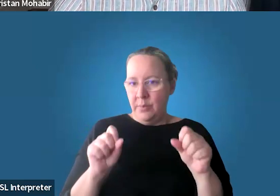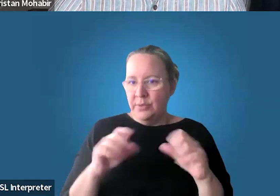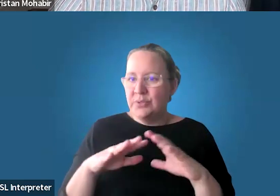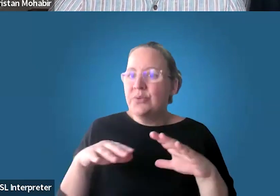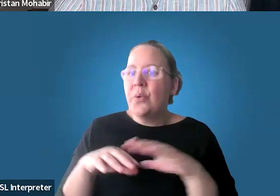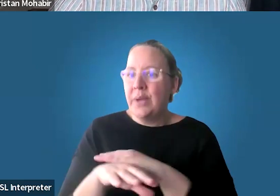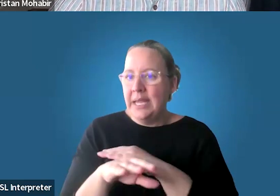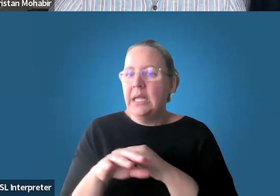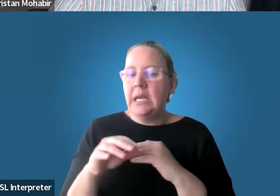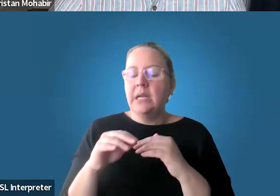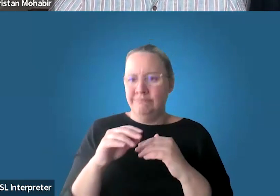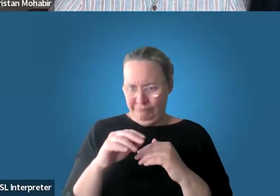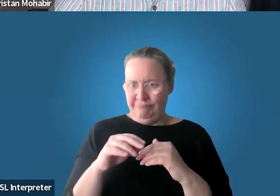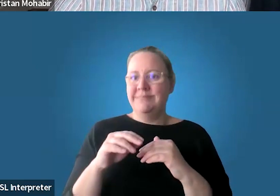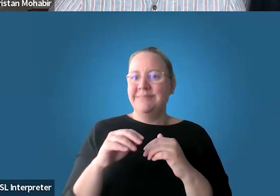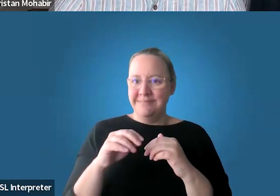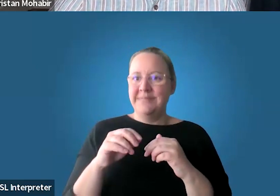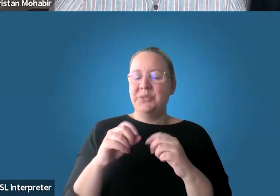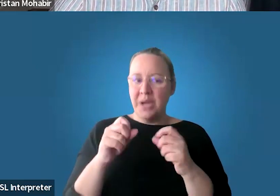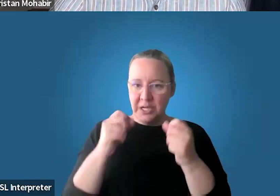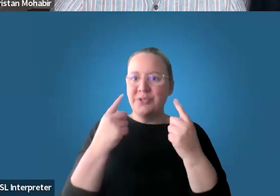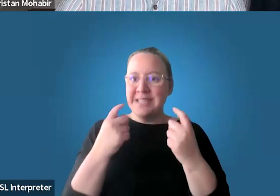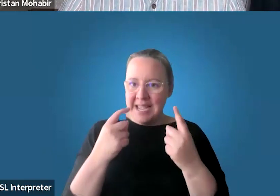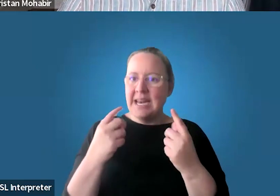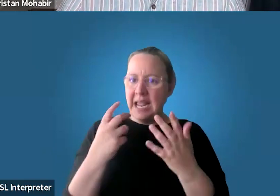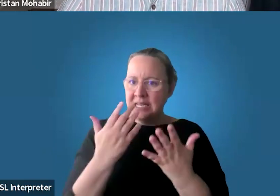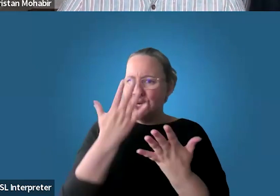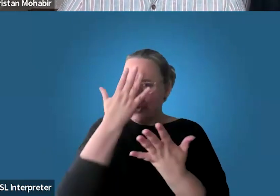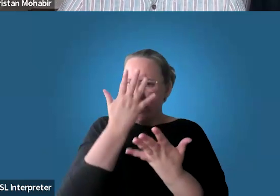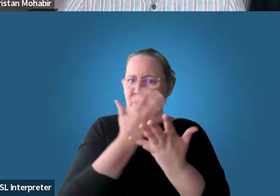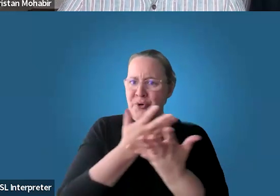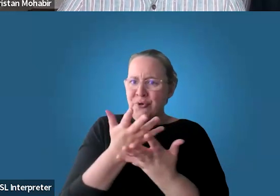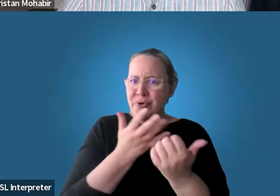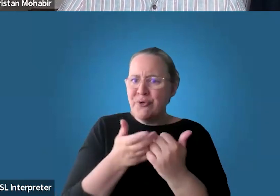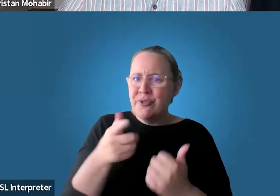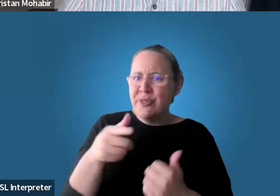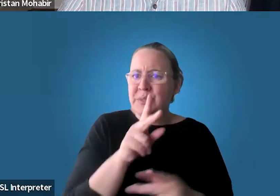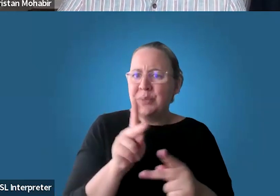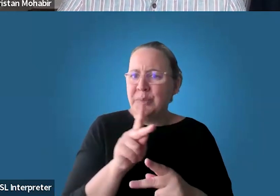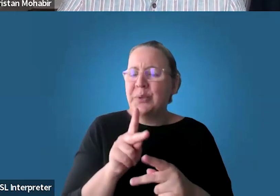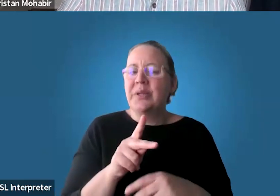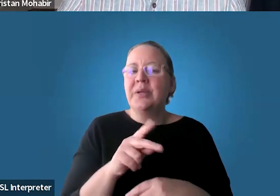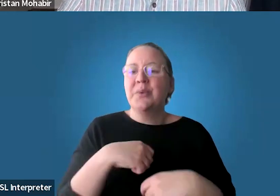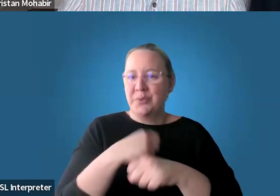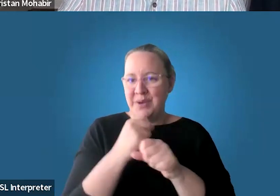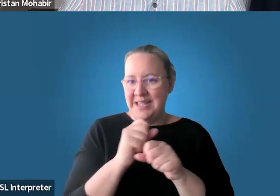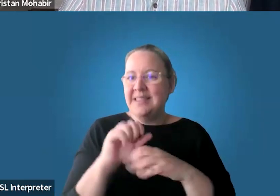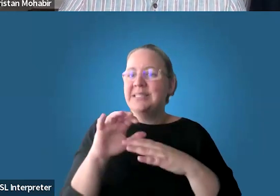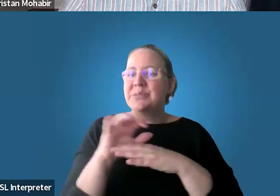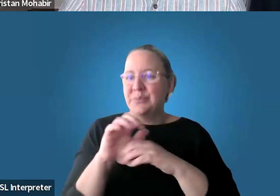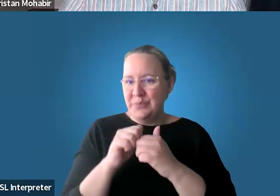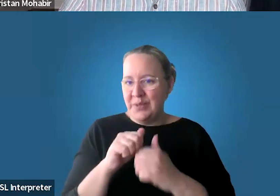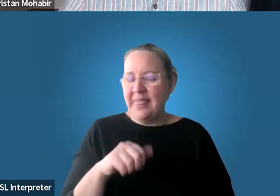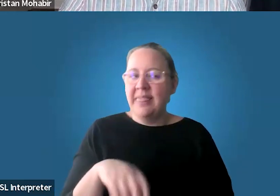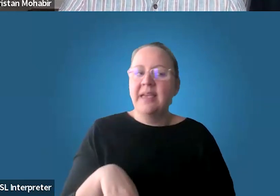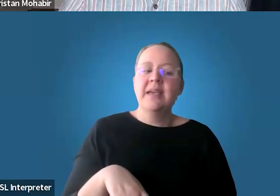in and really sit with and understand and get to know the folks who we were creating these documentaries alongside